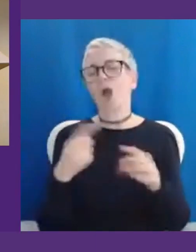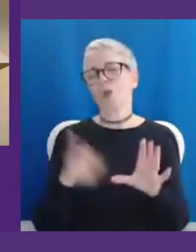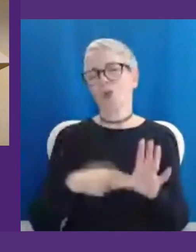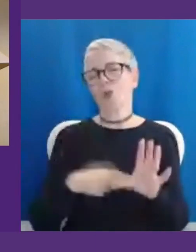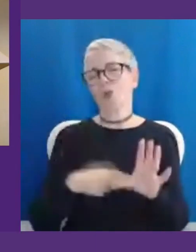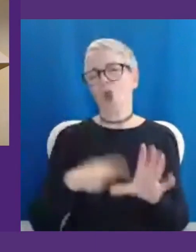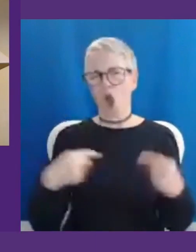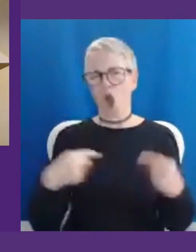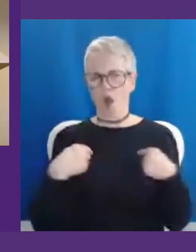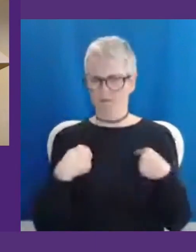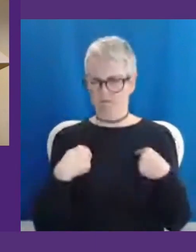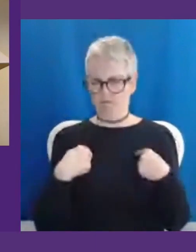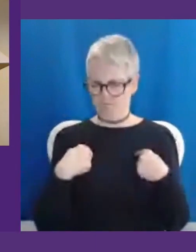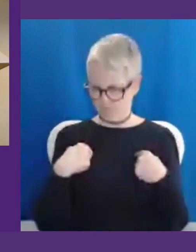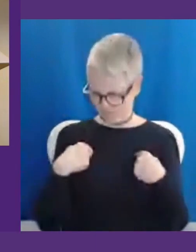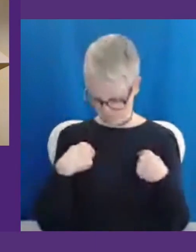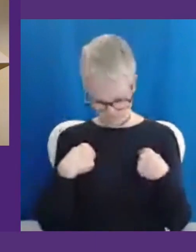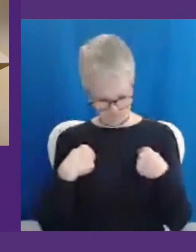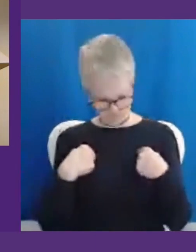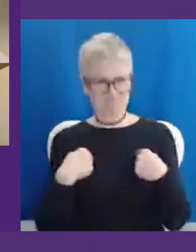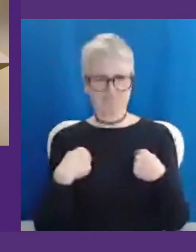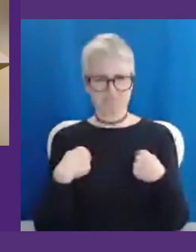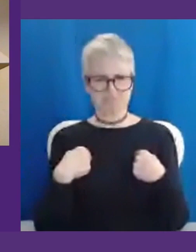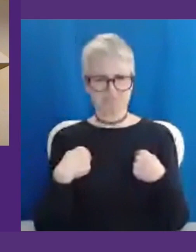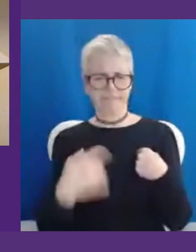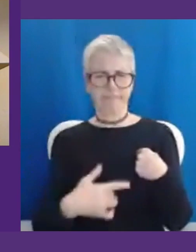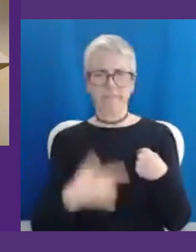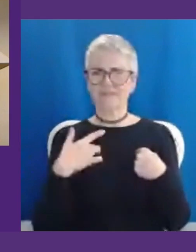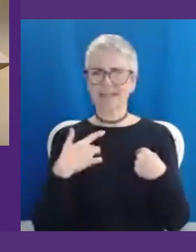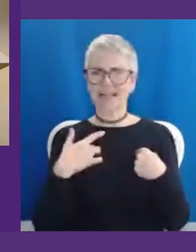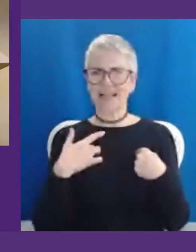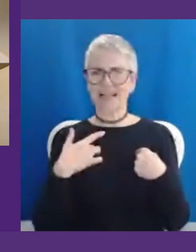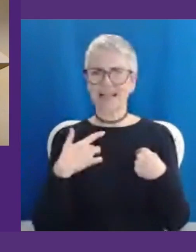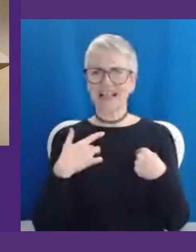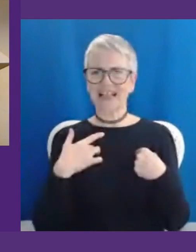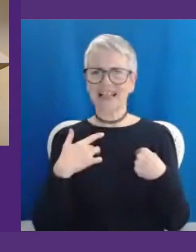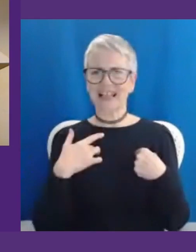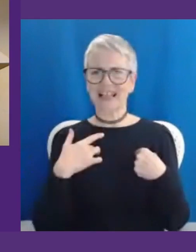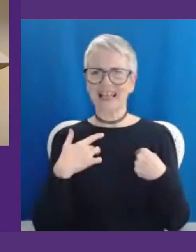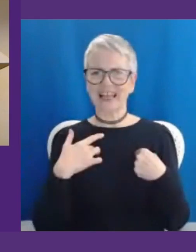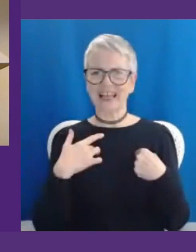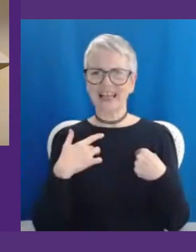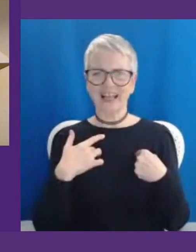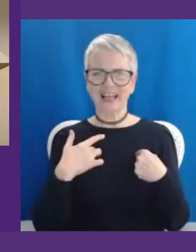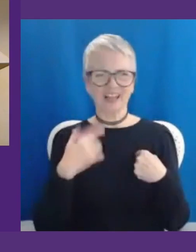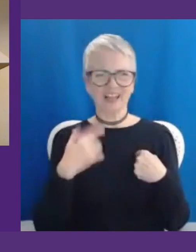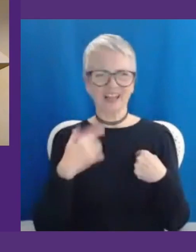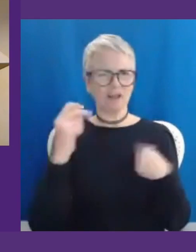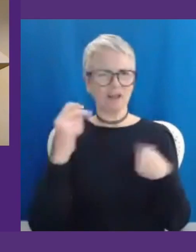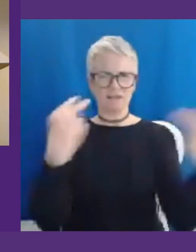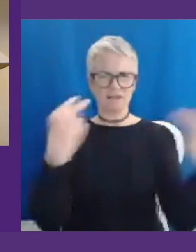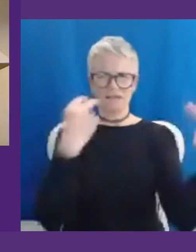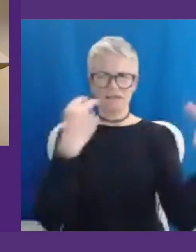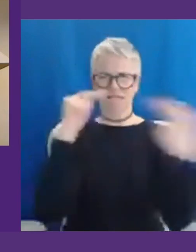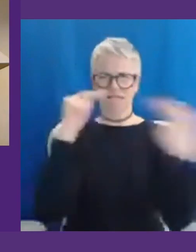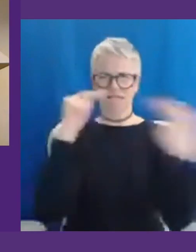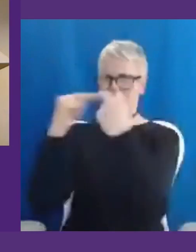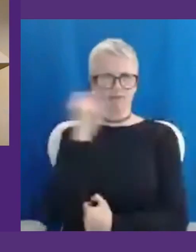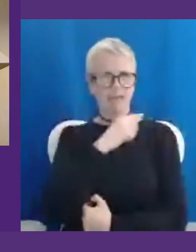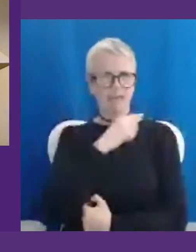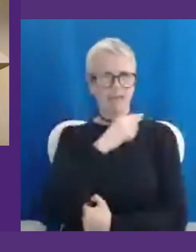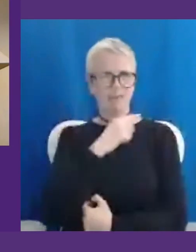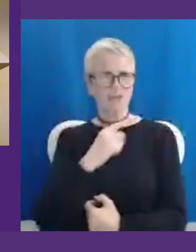at me with a very strange expression. One that I later learned was pity.